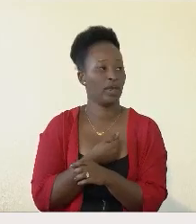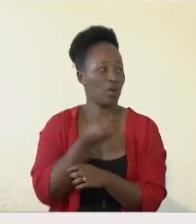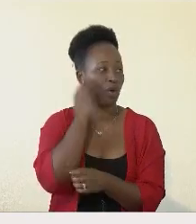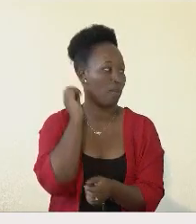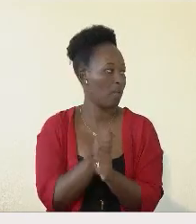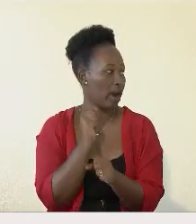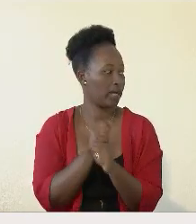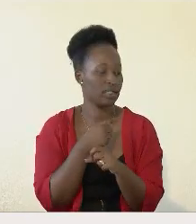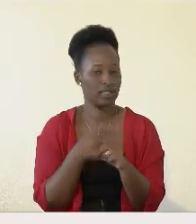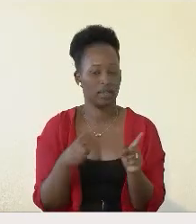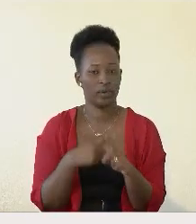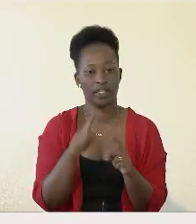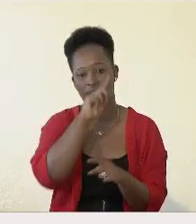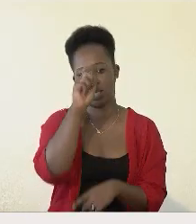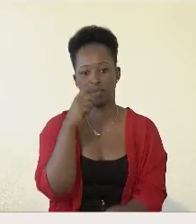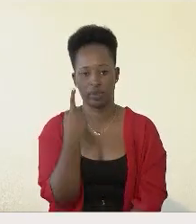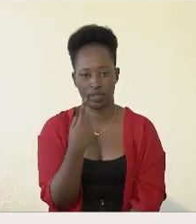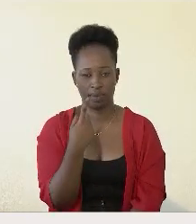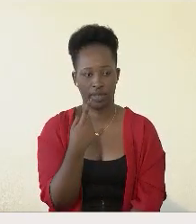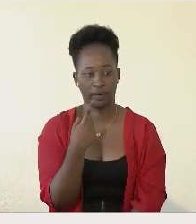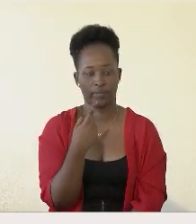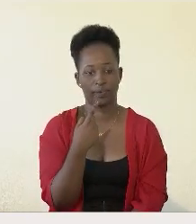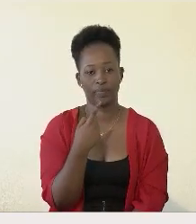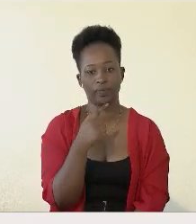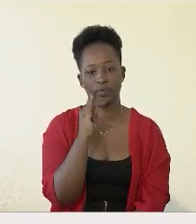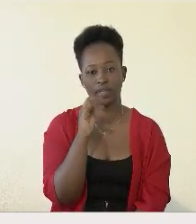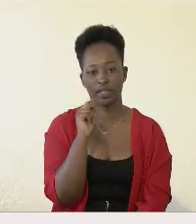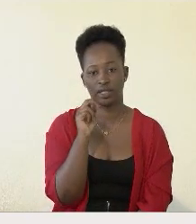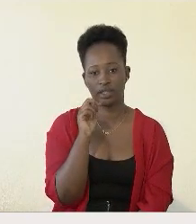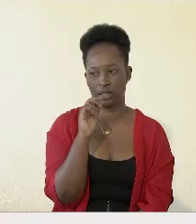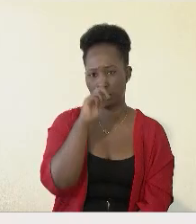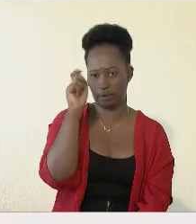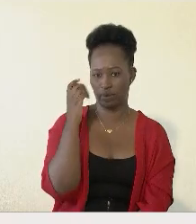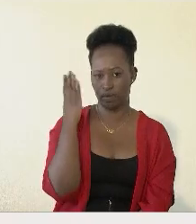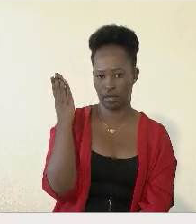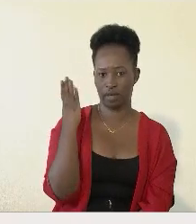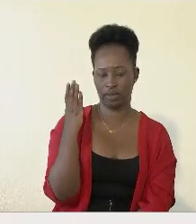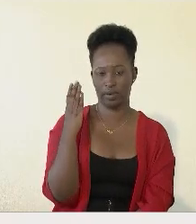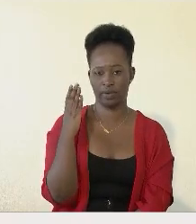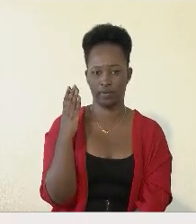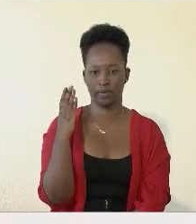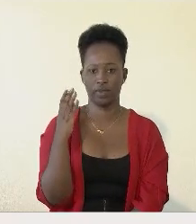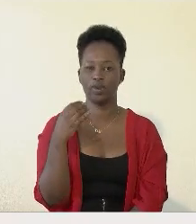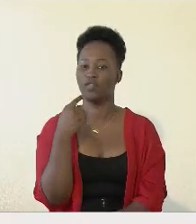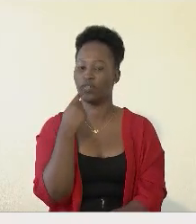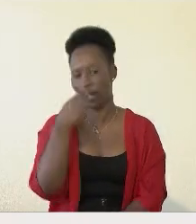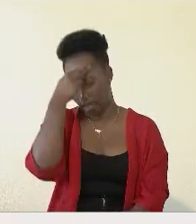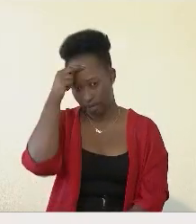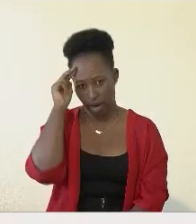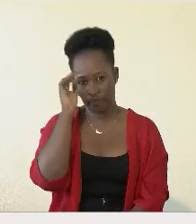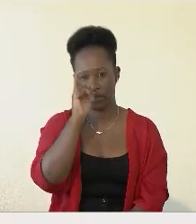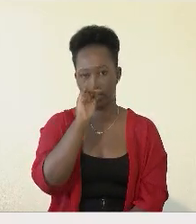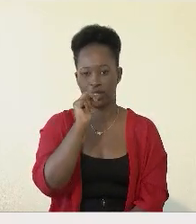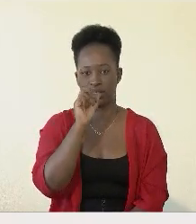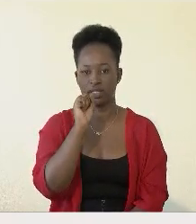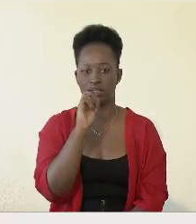assignments. Number one is insulin hormone is used to manage diabetes condition, suggests the reason why insulin is not